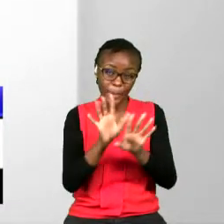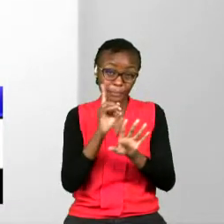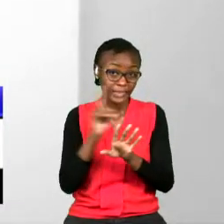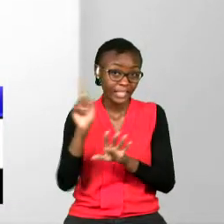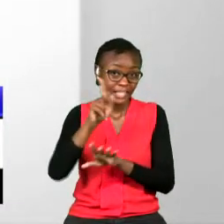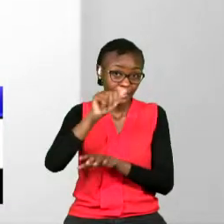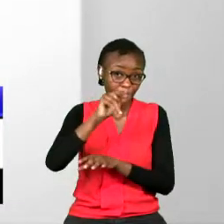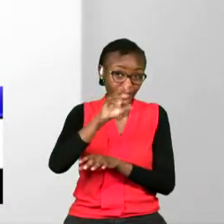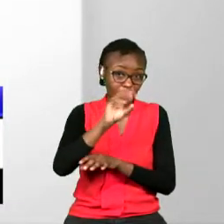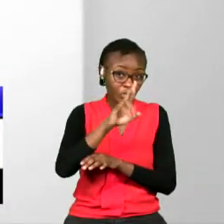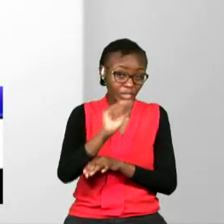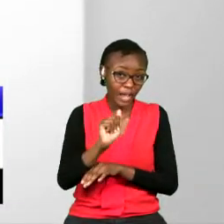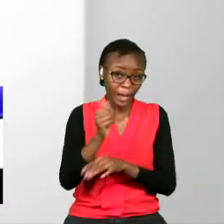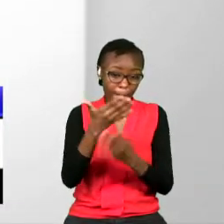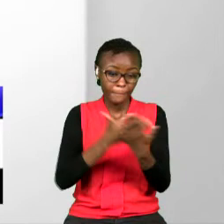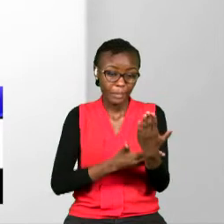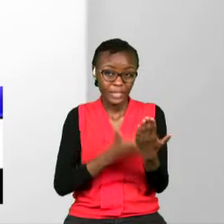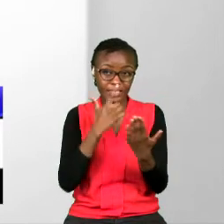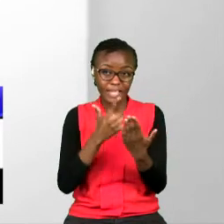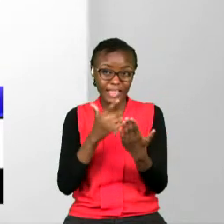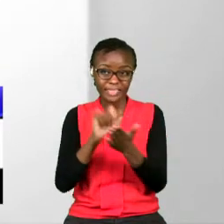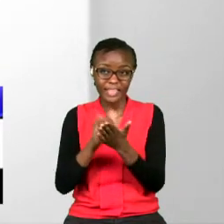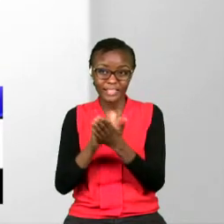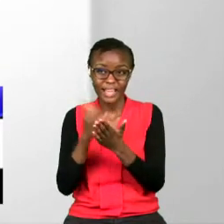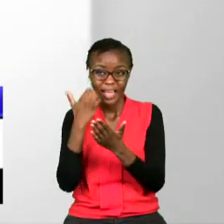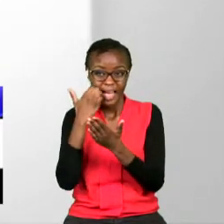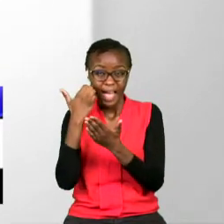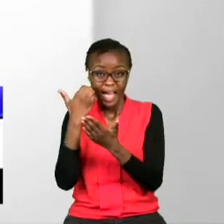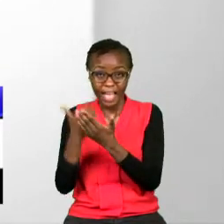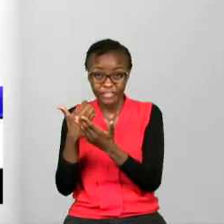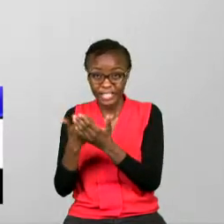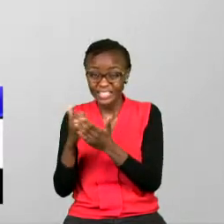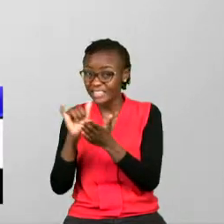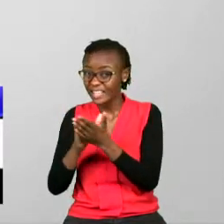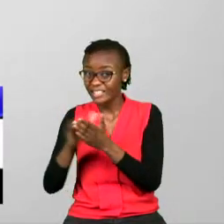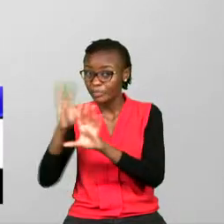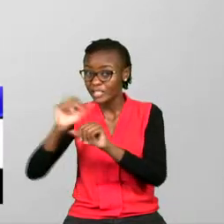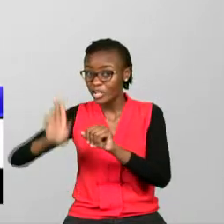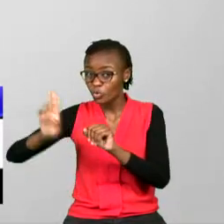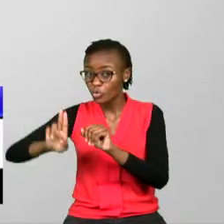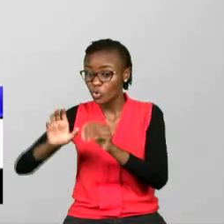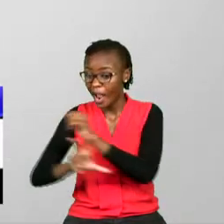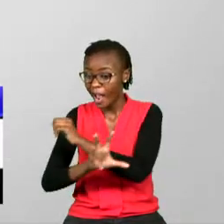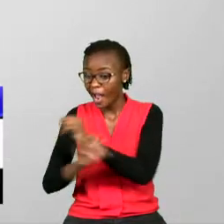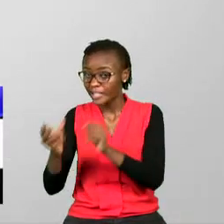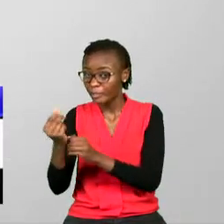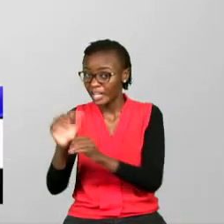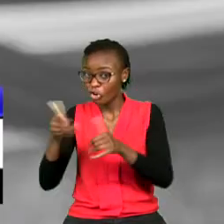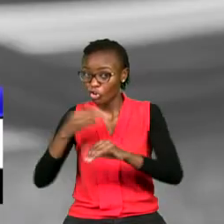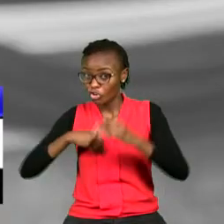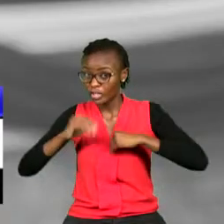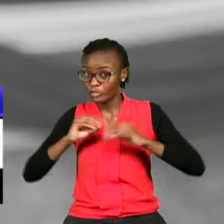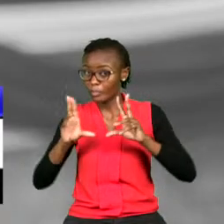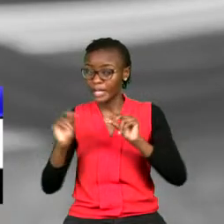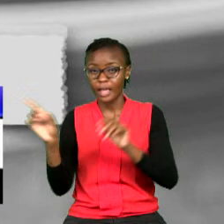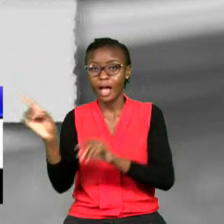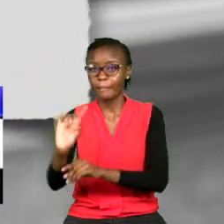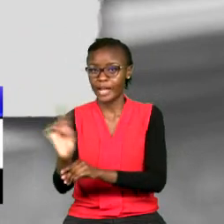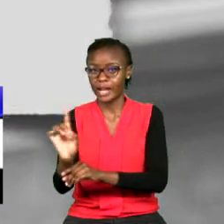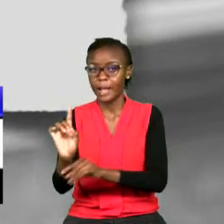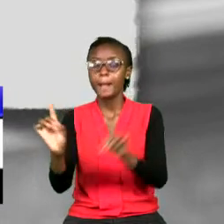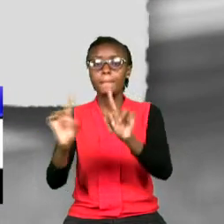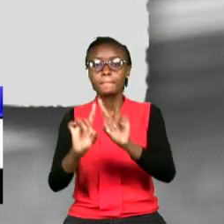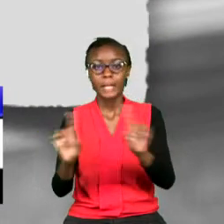however, show no evidence that the Kenyatta family stole or hid state assets in their offshore companies. But President